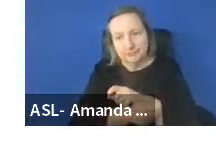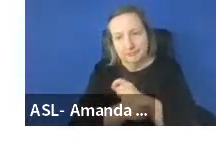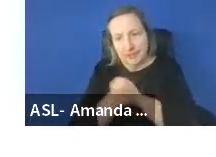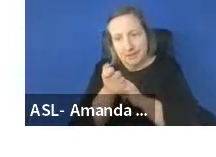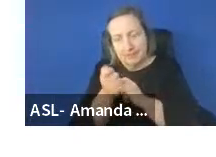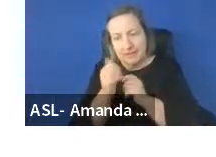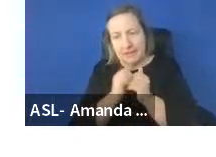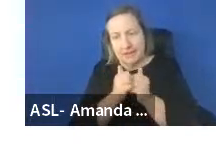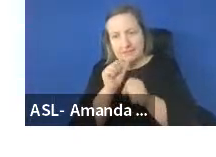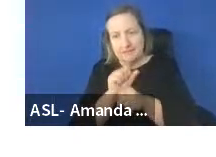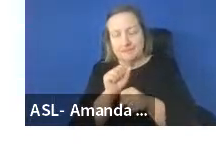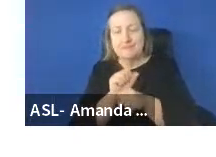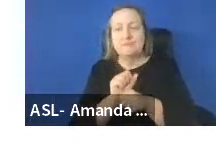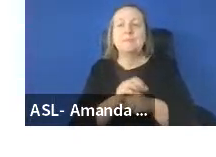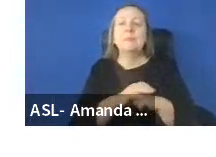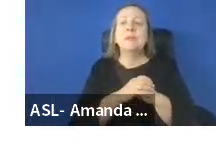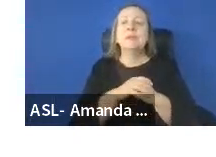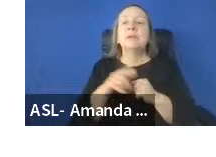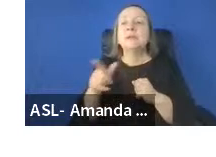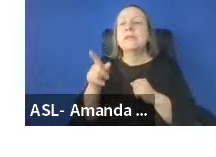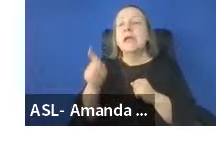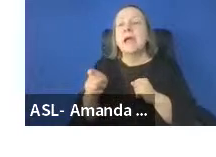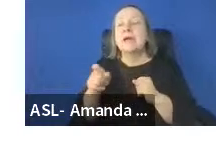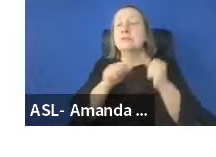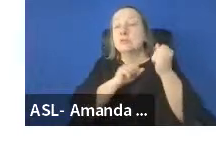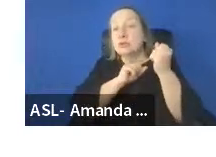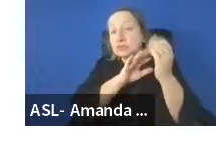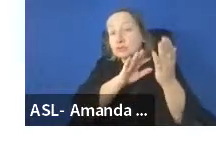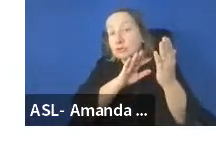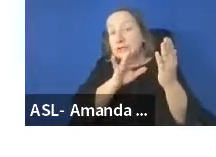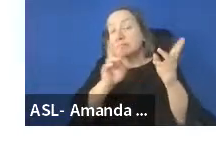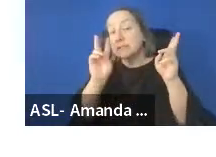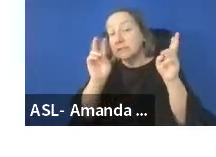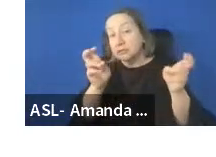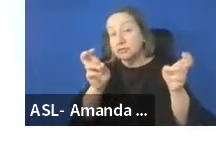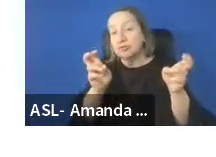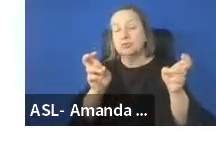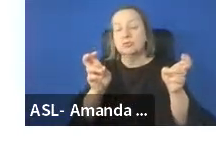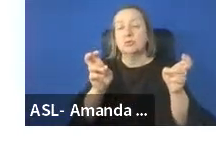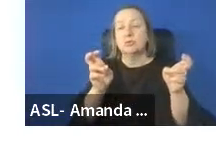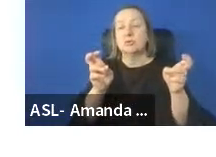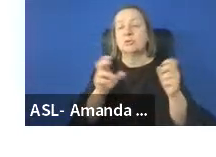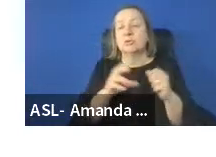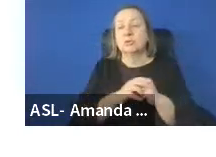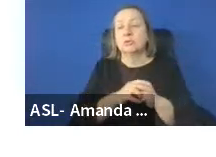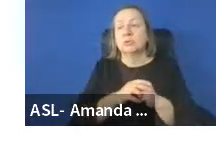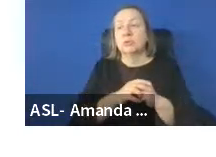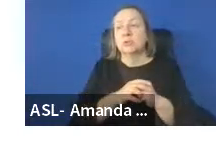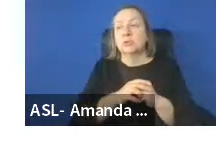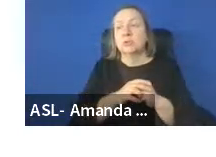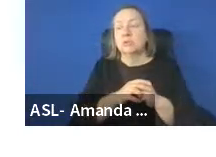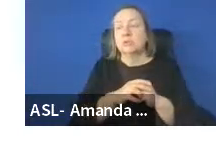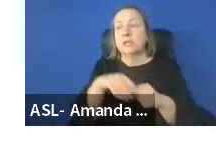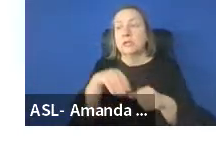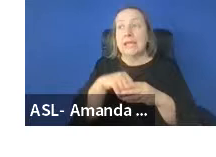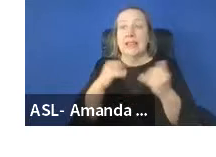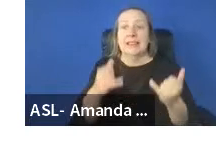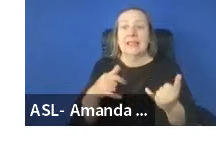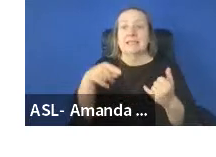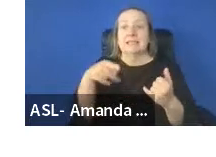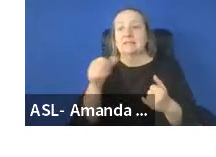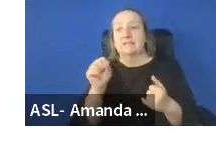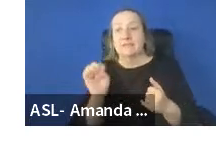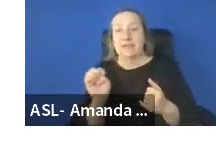slightly to where they have to address this issue as we are in this phase of the